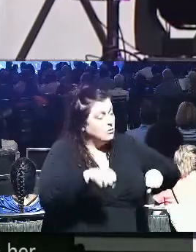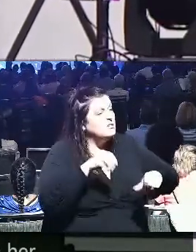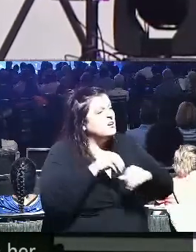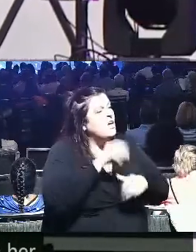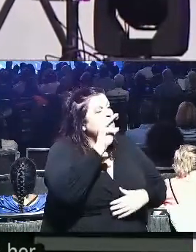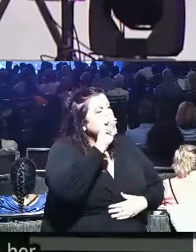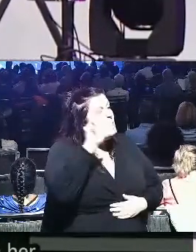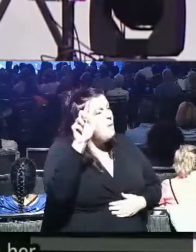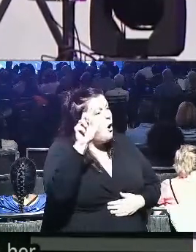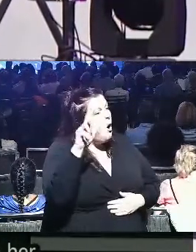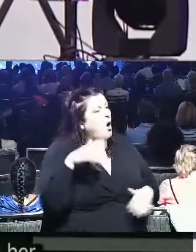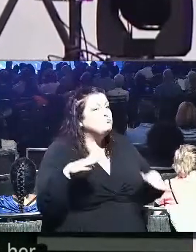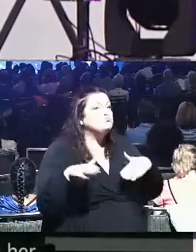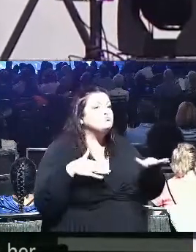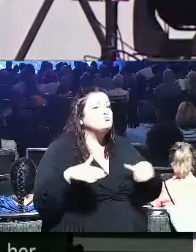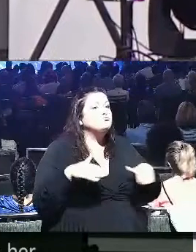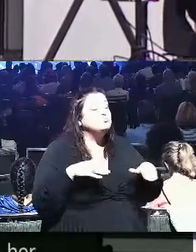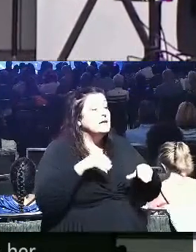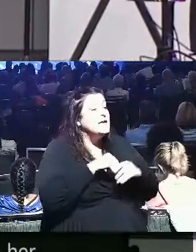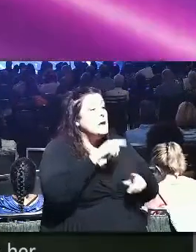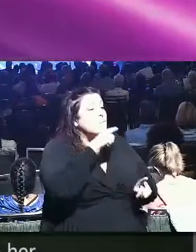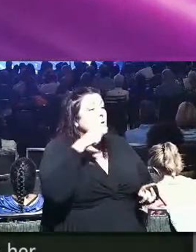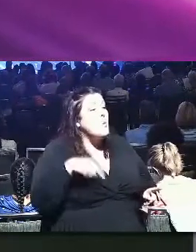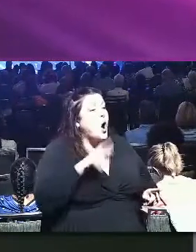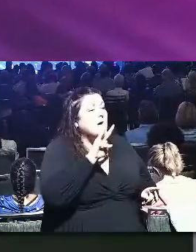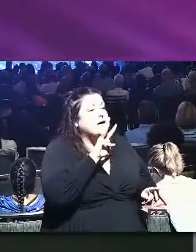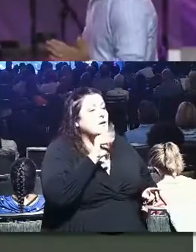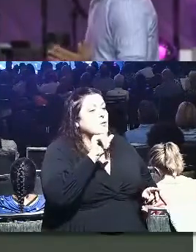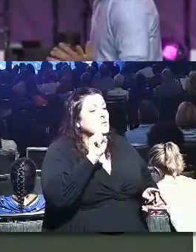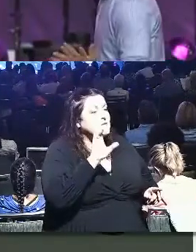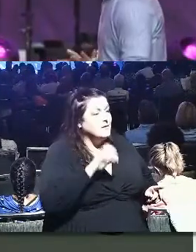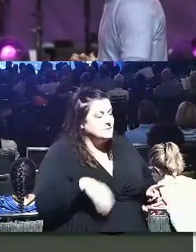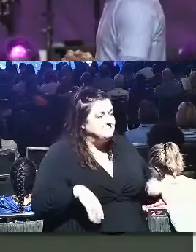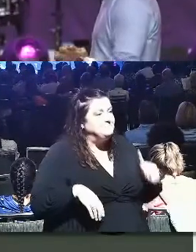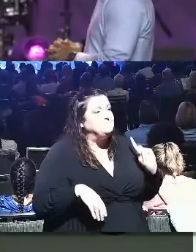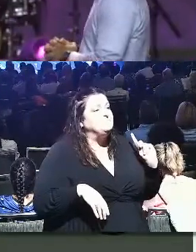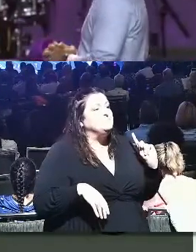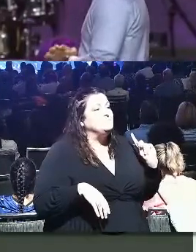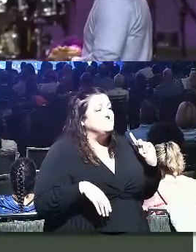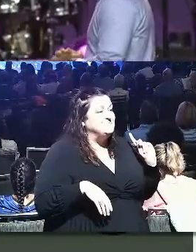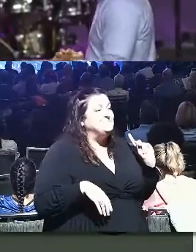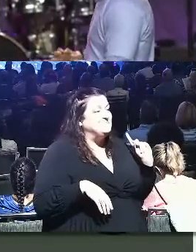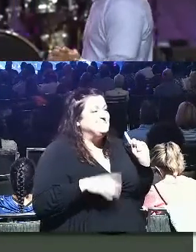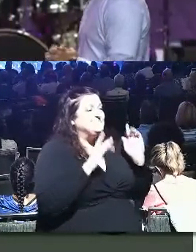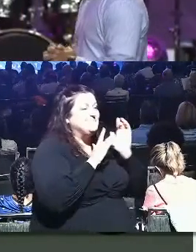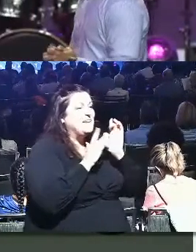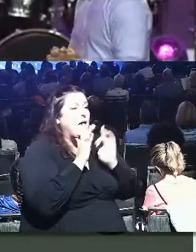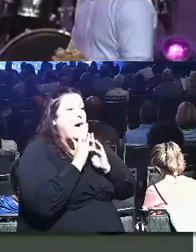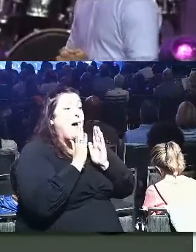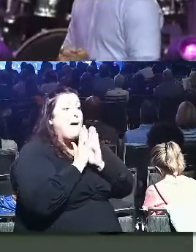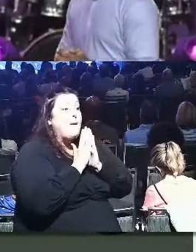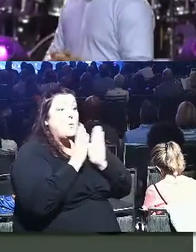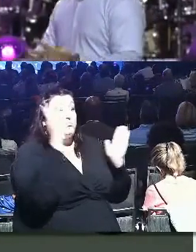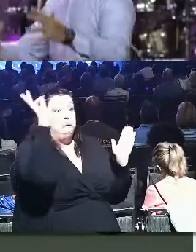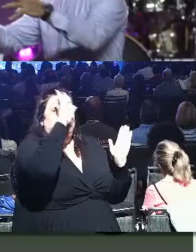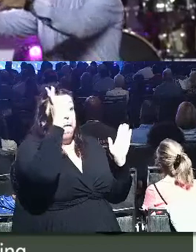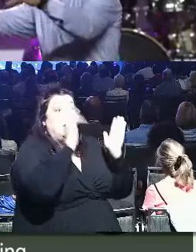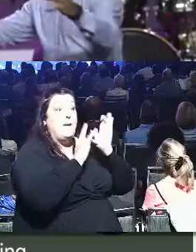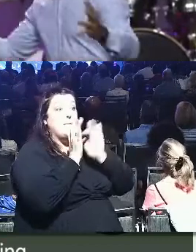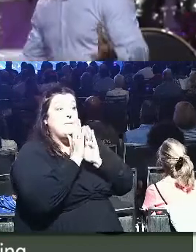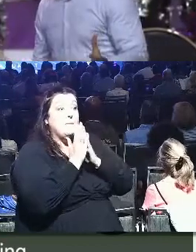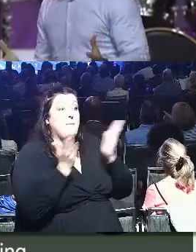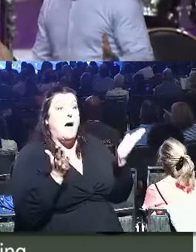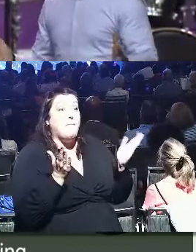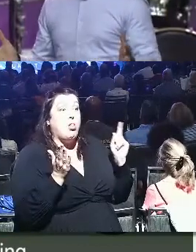our apartment in Milwaukee, Wisconsin. Unbeknownst to us, a Bible talk was gathering that night, and they didn't have